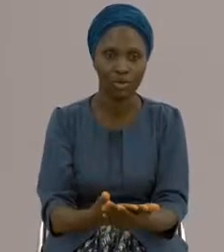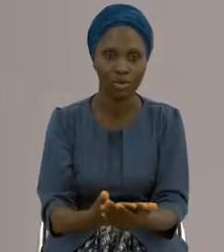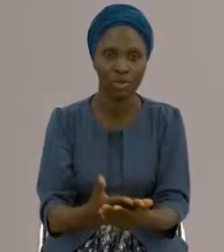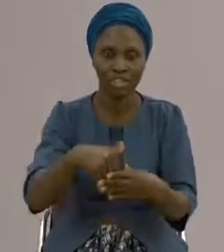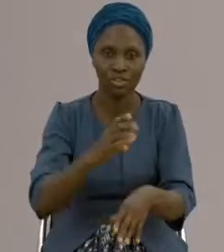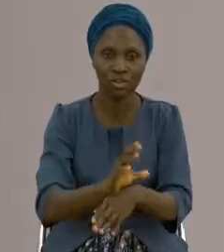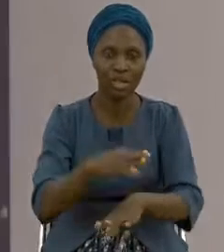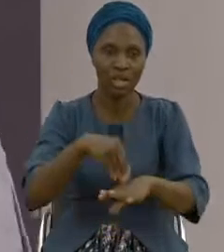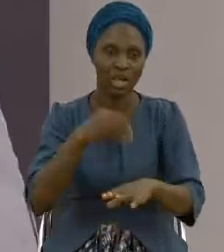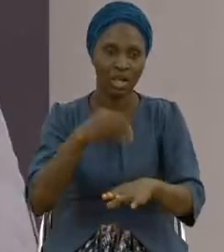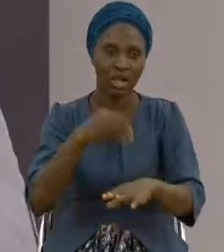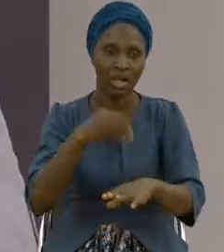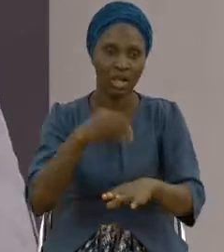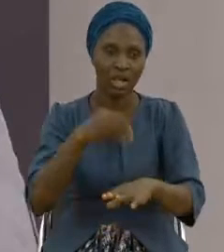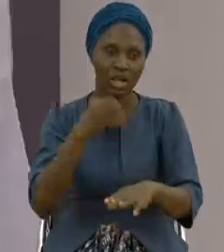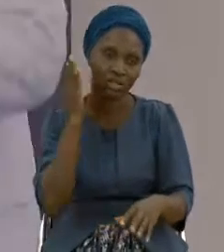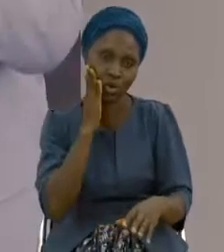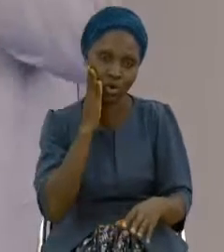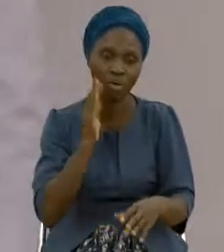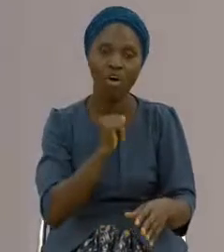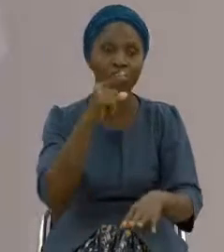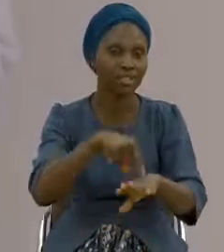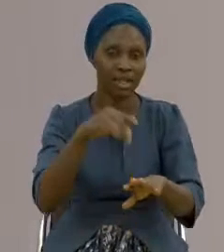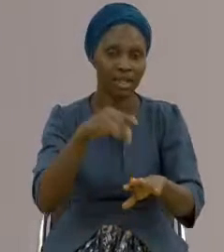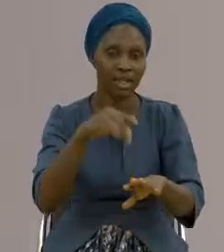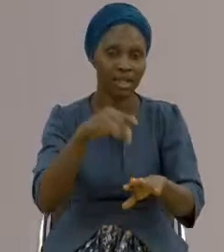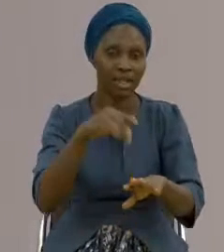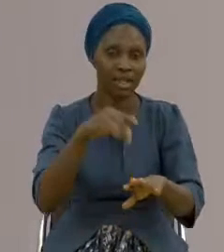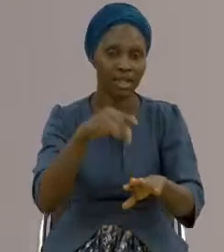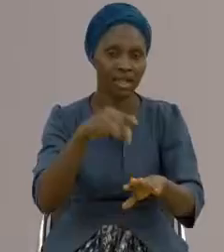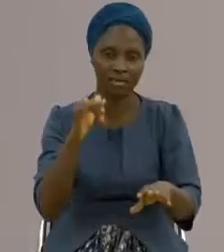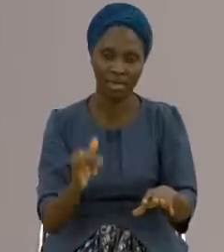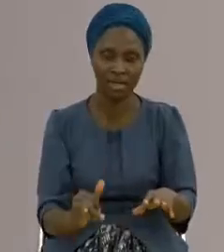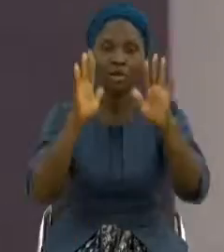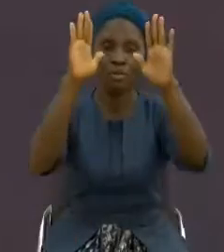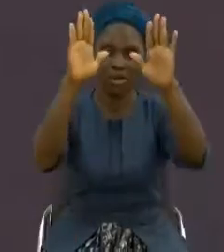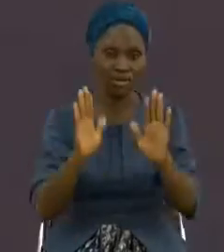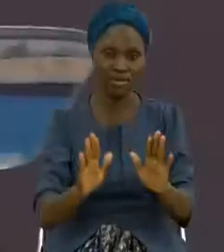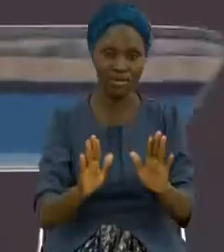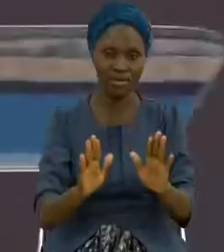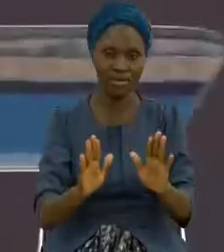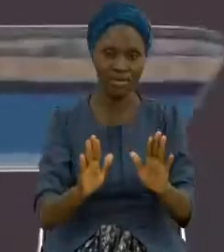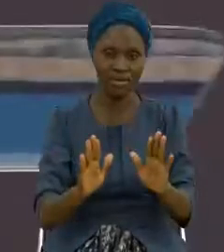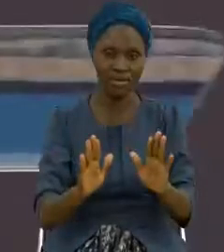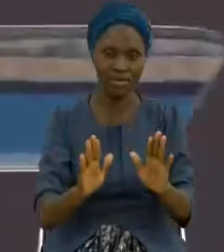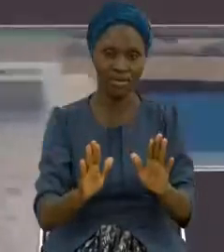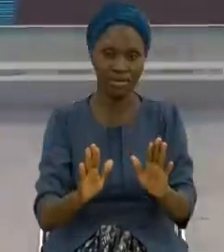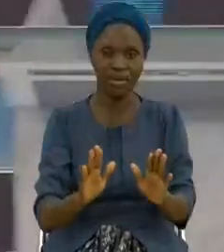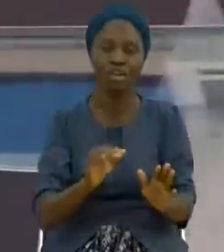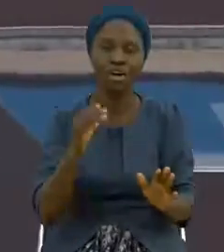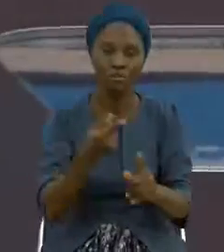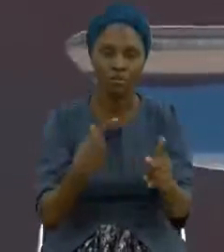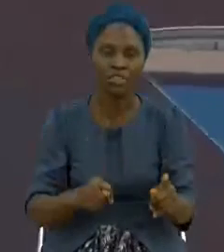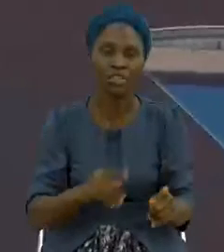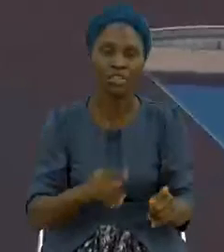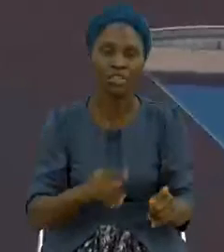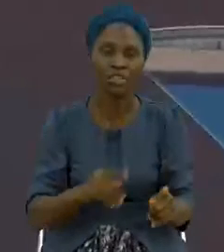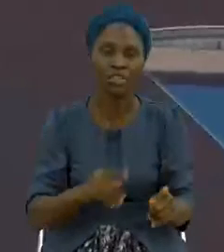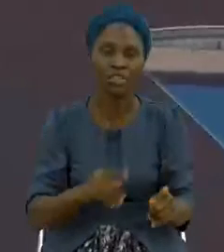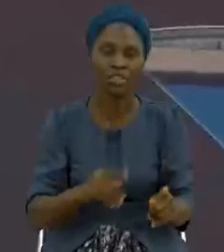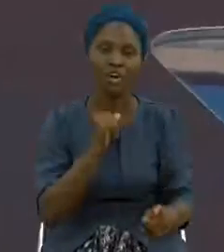unceasing miracles. One, the unlimited Christ. Two,